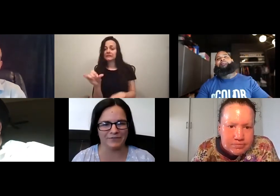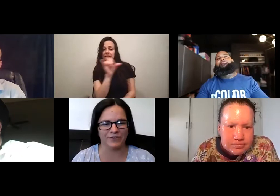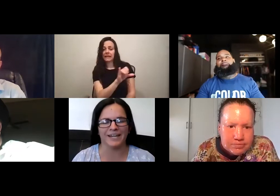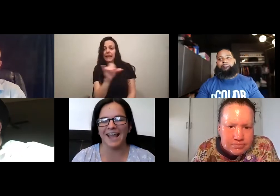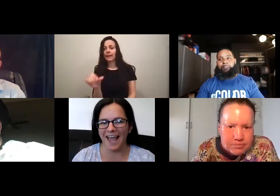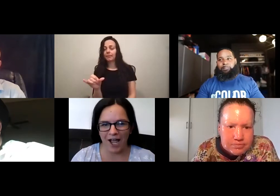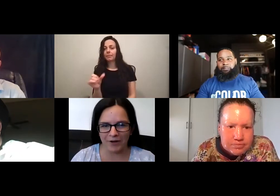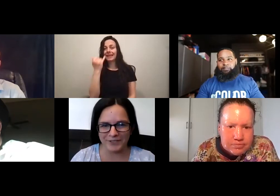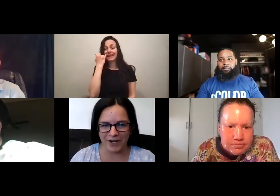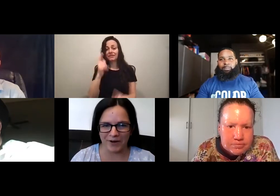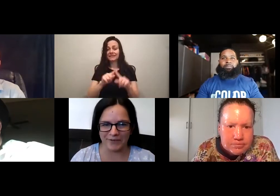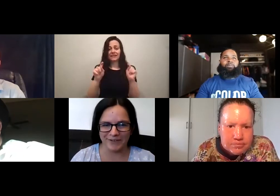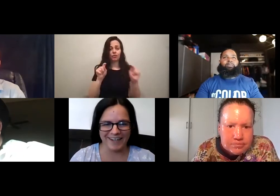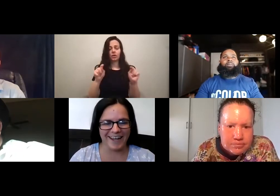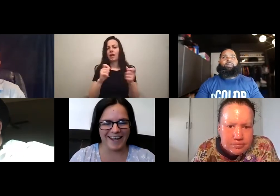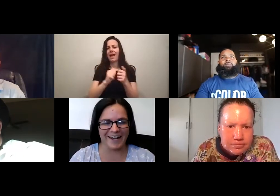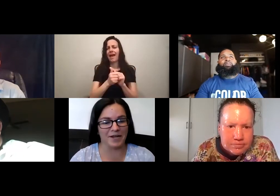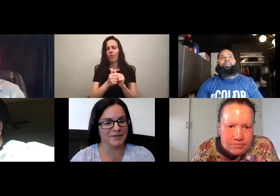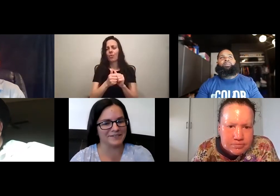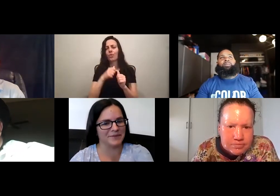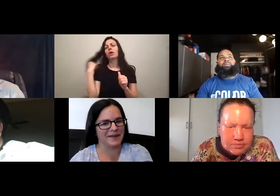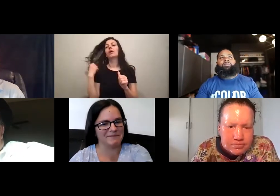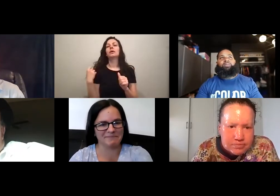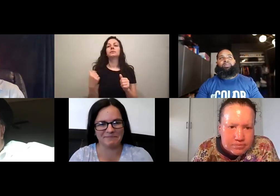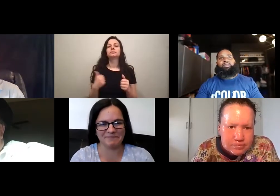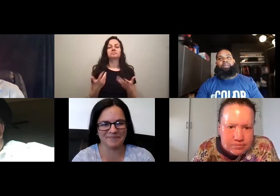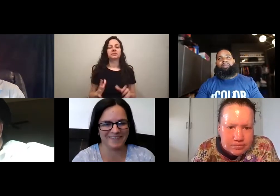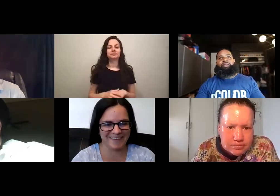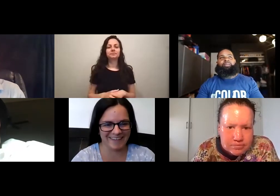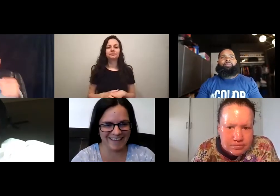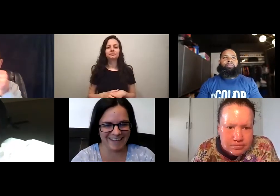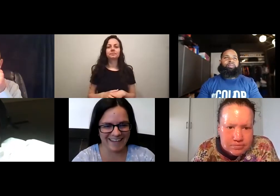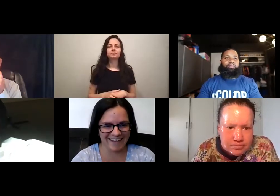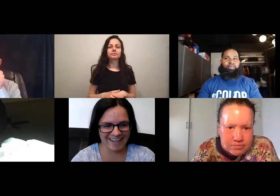are different, how so? And I am done speaking.